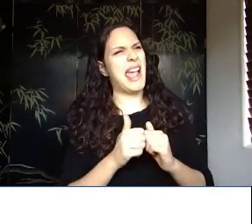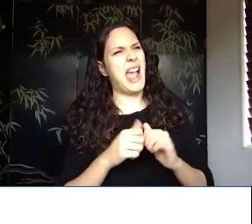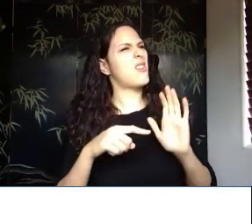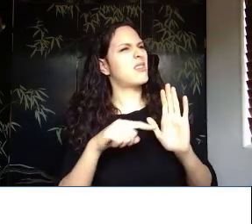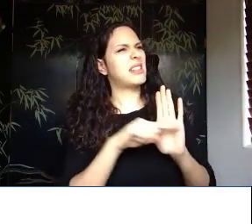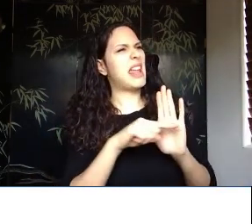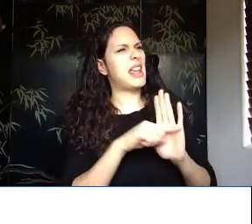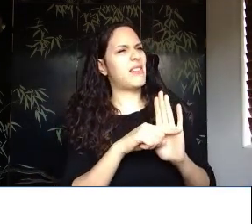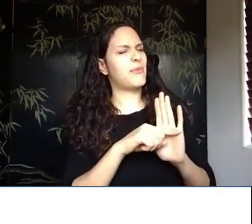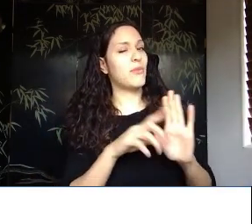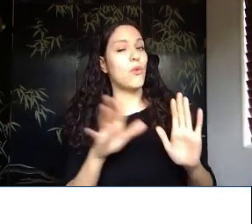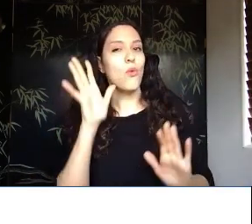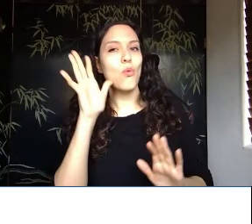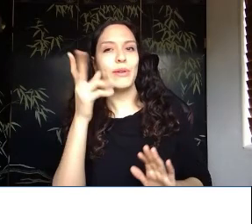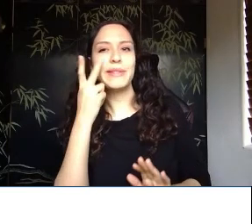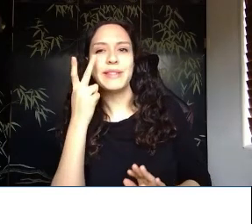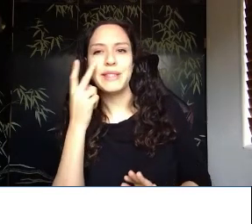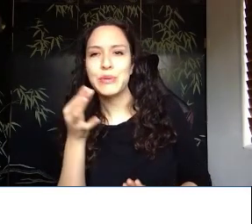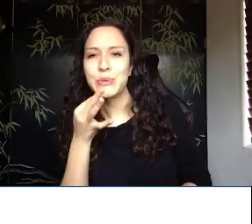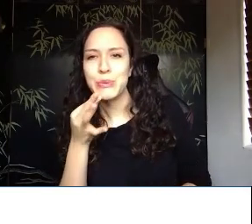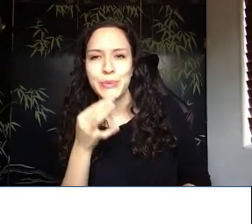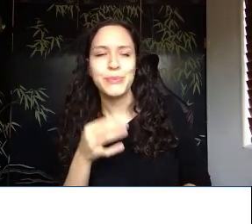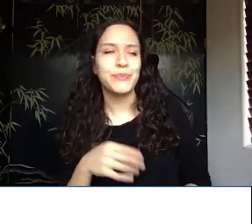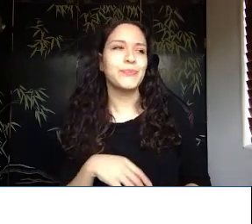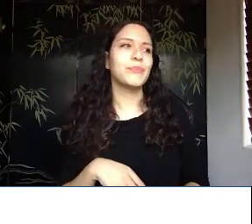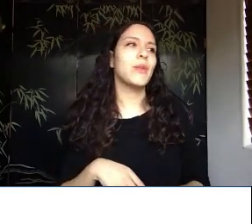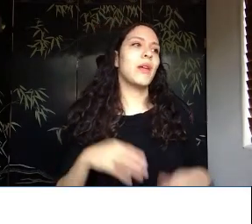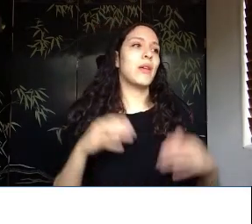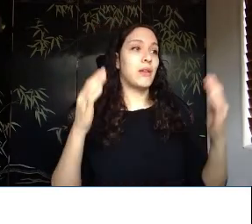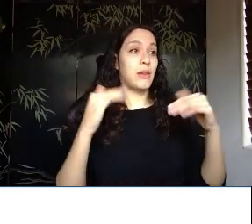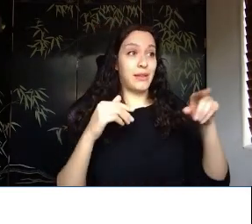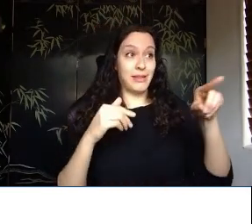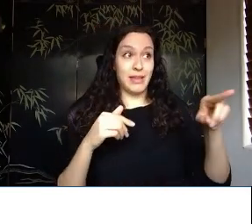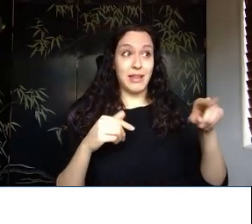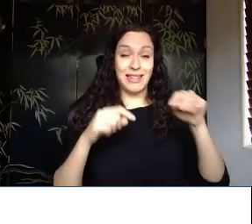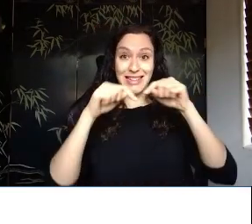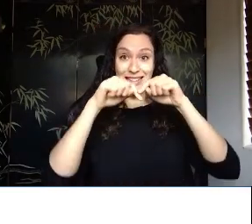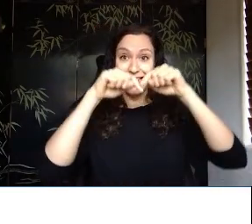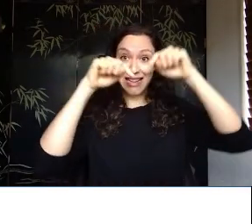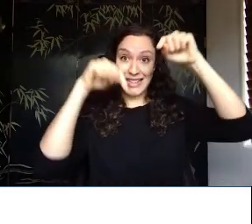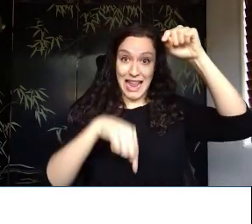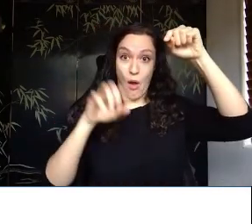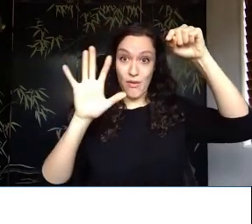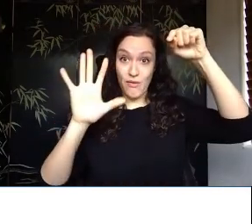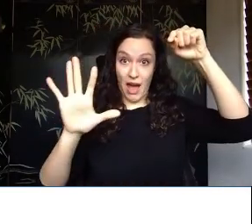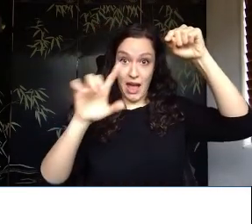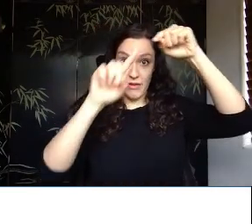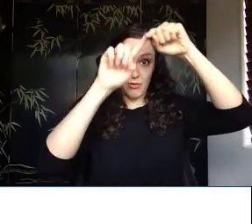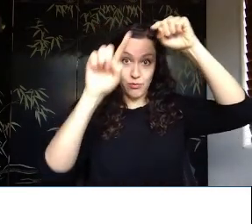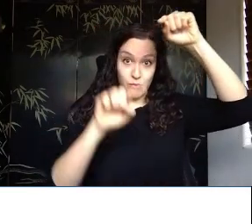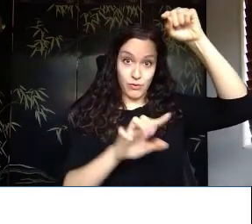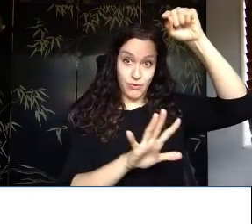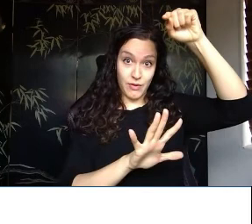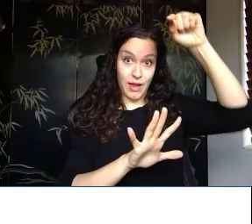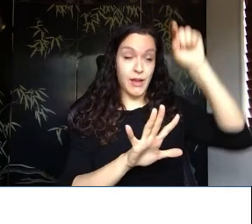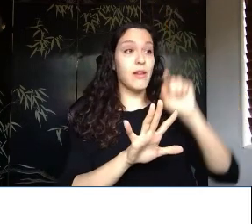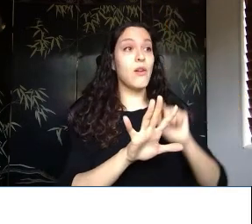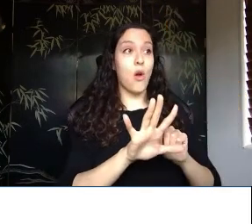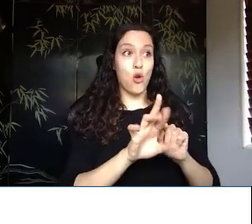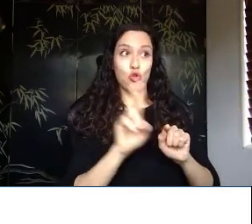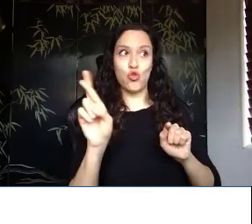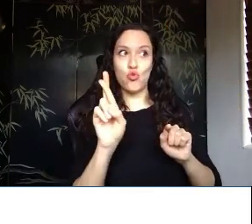We'll see that soon. Okay, so let's look at 3. So it's down 5 to the right. So over to the